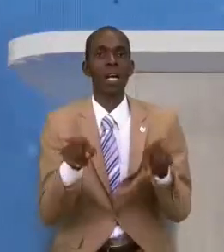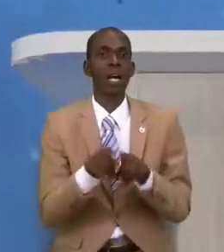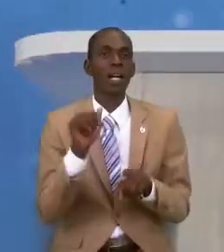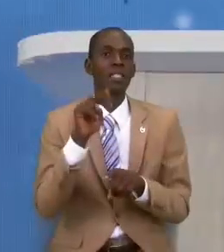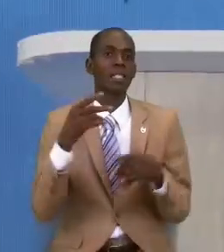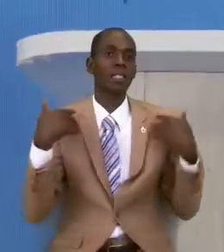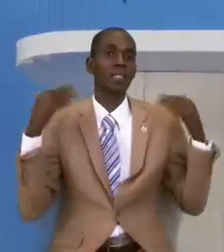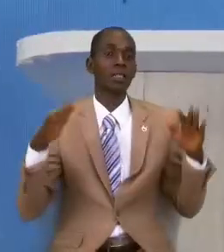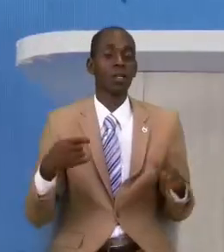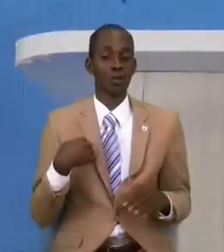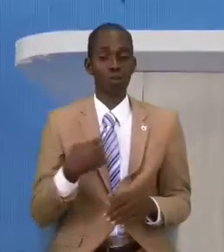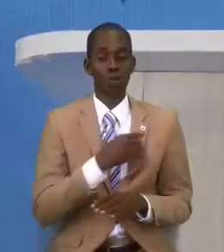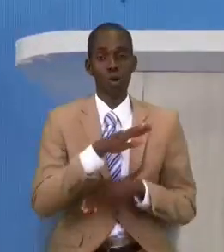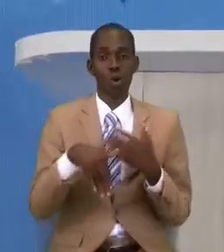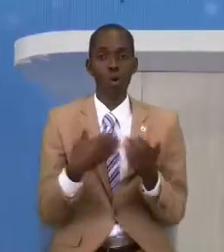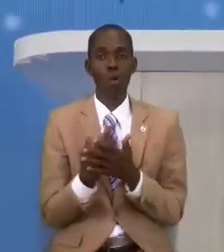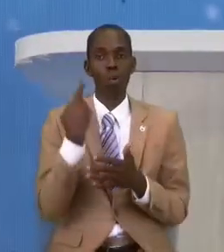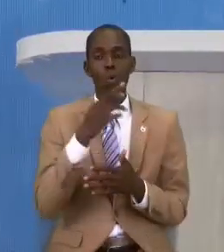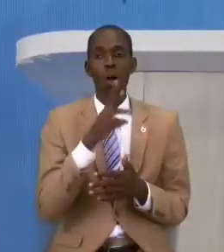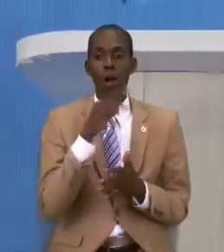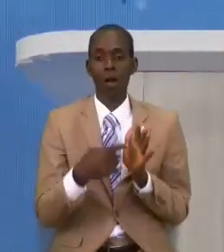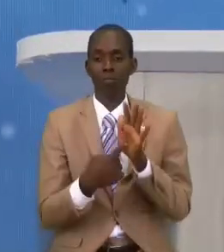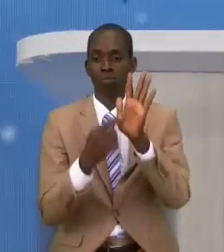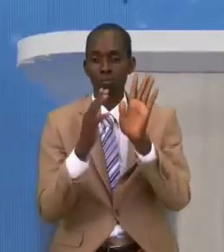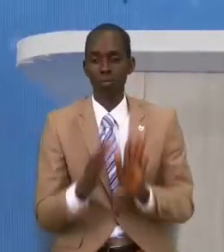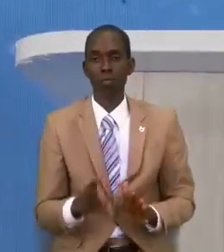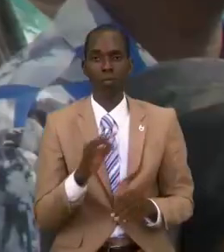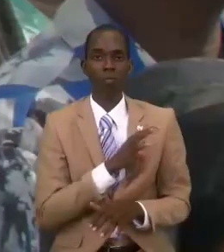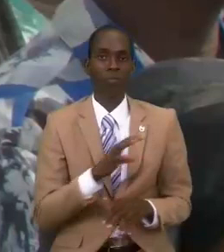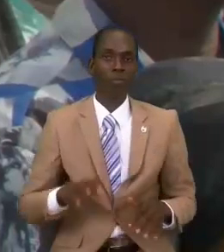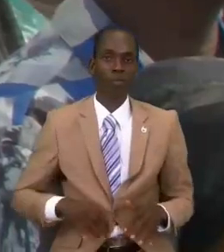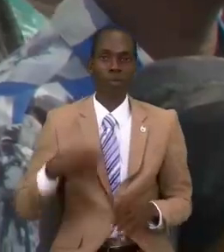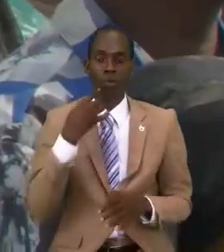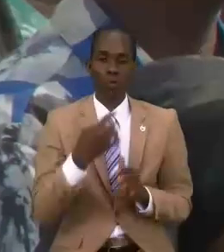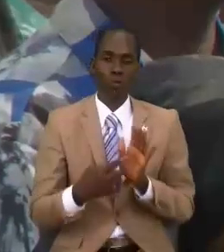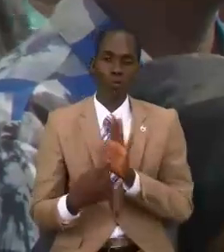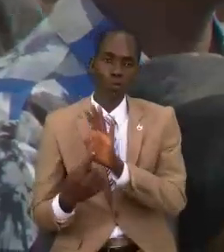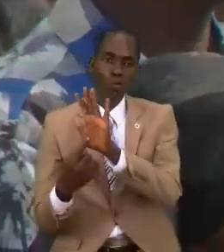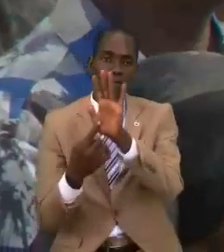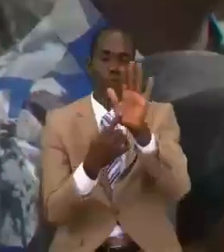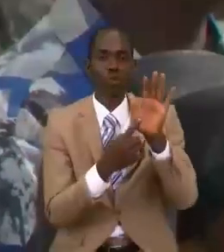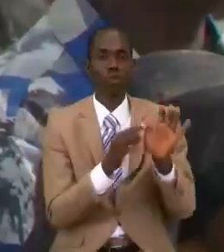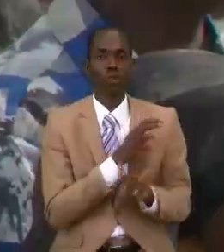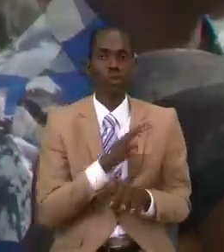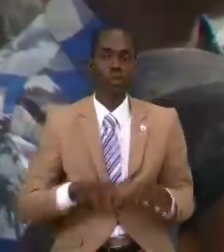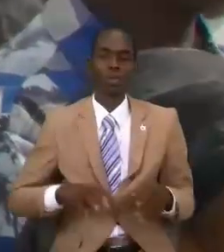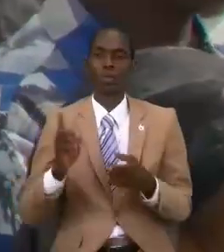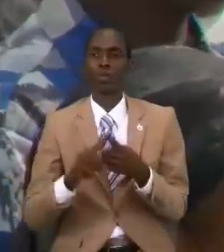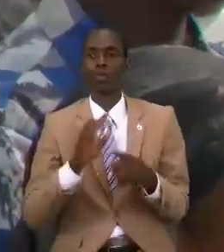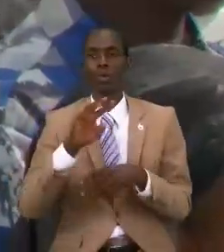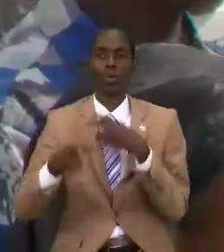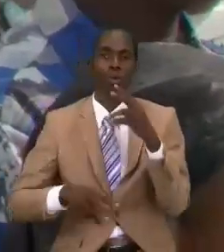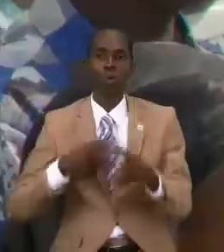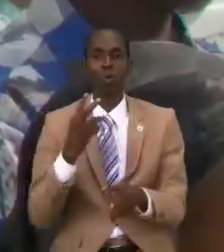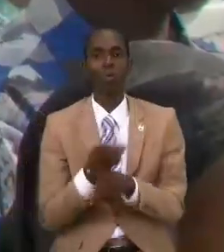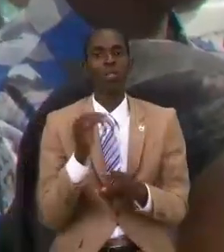carry Christ, and then we carry Christ to the rest of the world, that's the kind of life he wants us to live. A